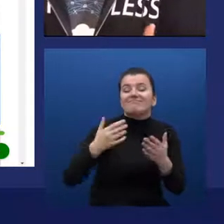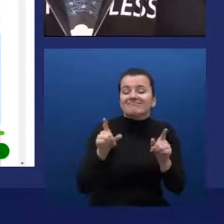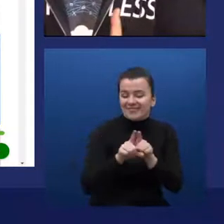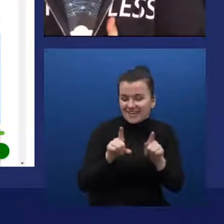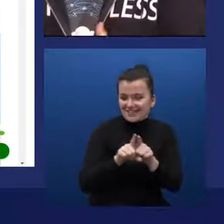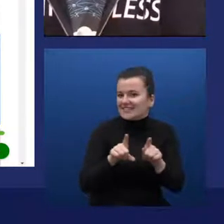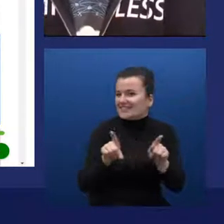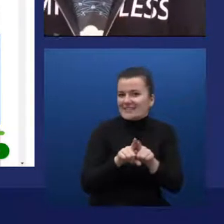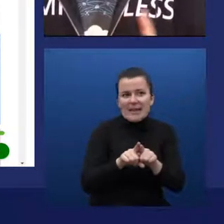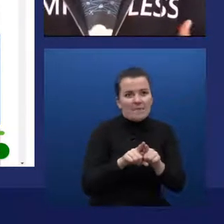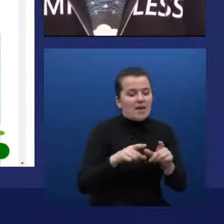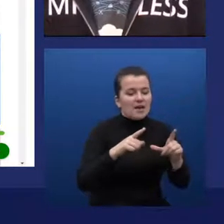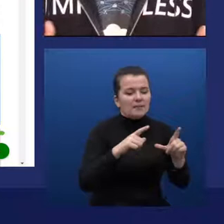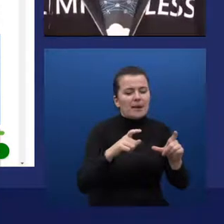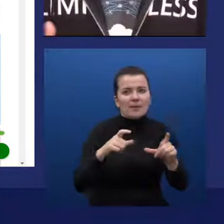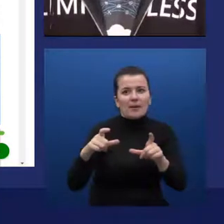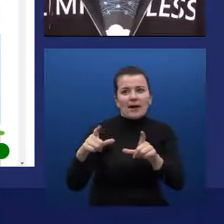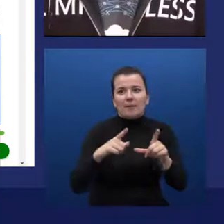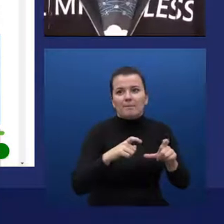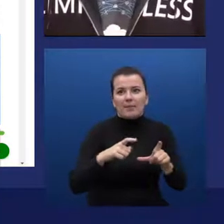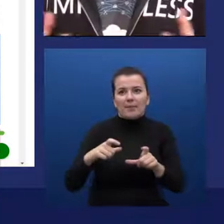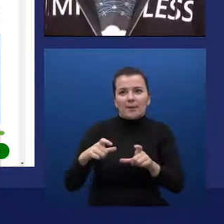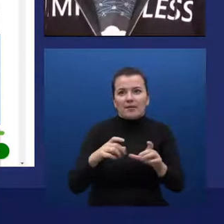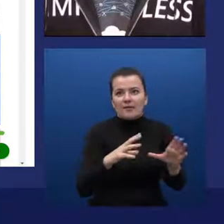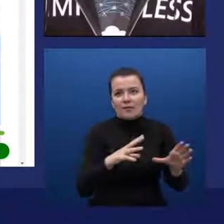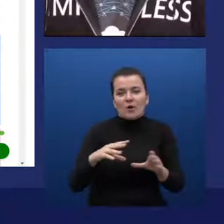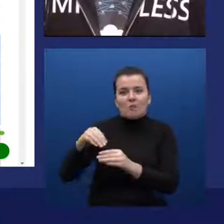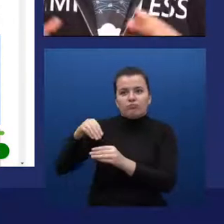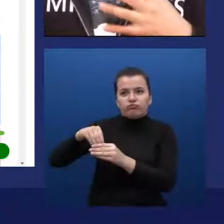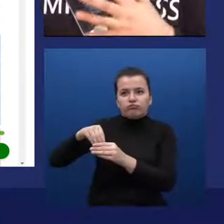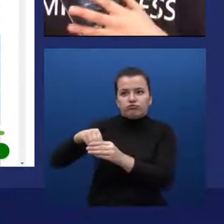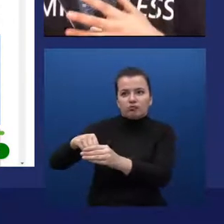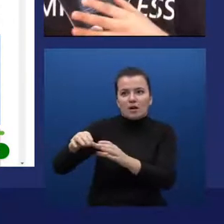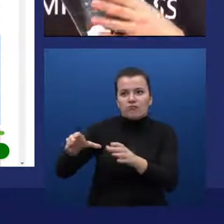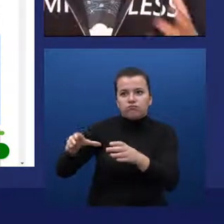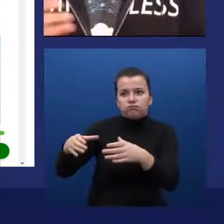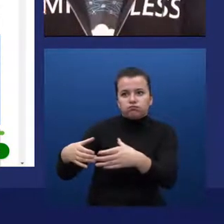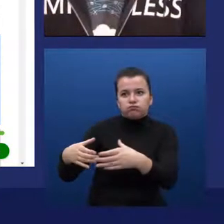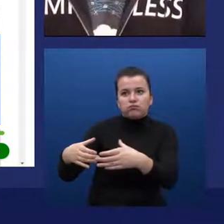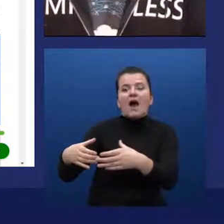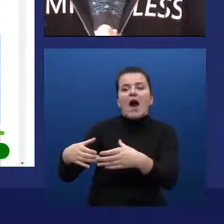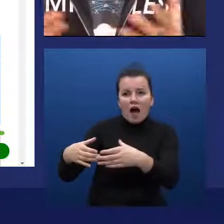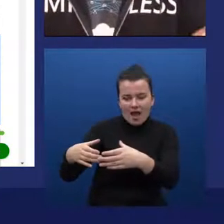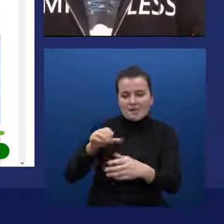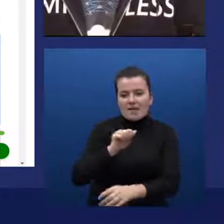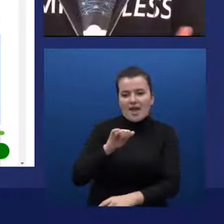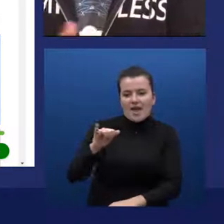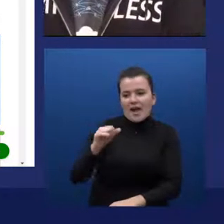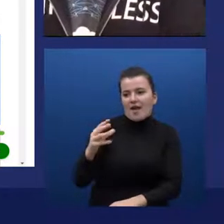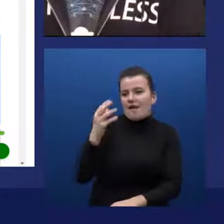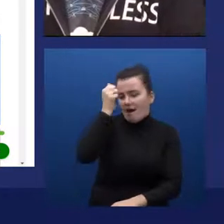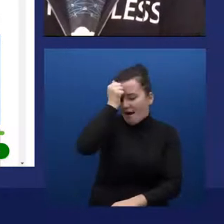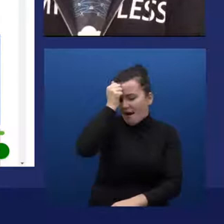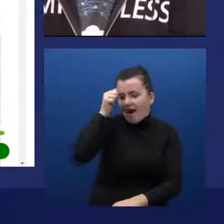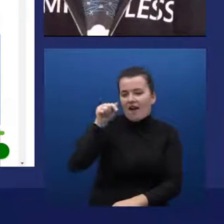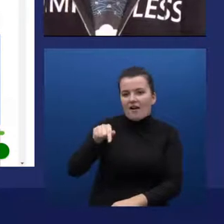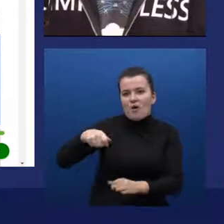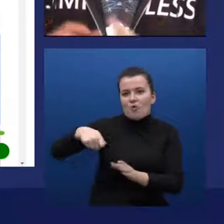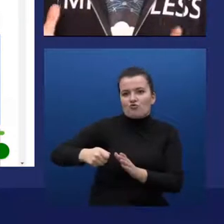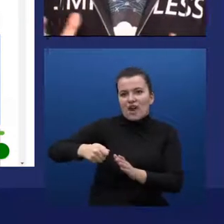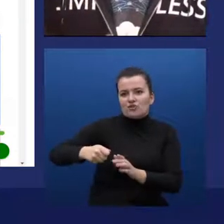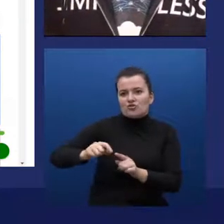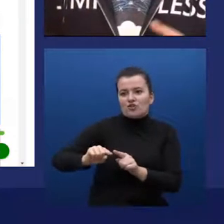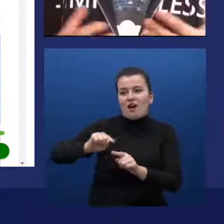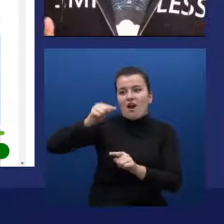you know, the wrenches so that, again, custom vision AI gets an understanding of this is a hammer, this is a wrench. And we're doing this on behalf of Tailwind